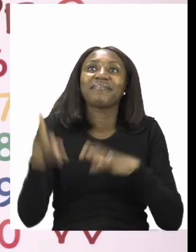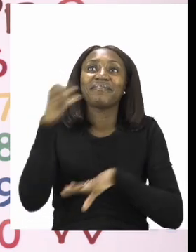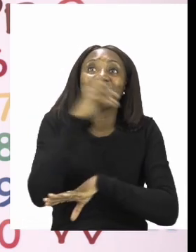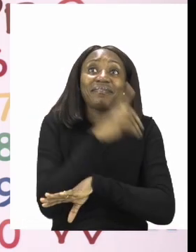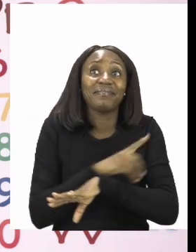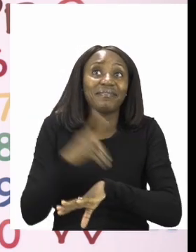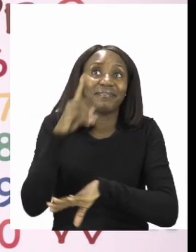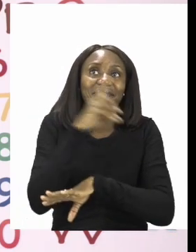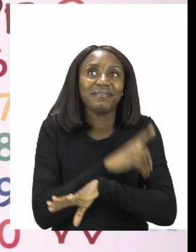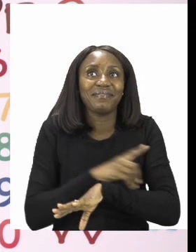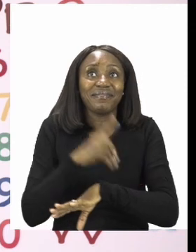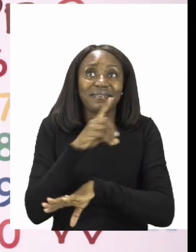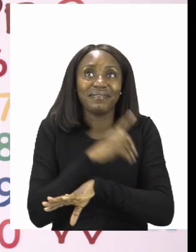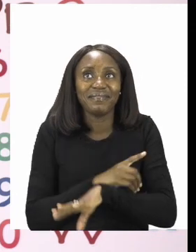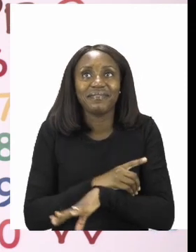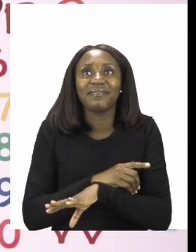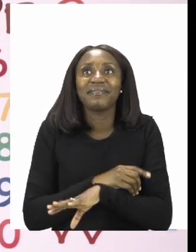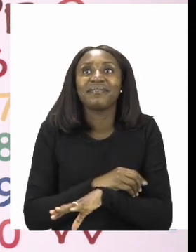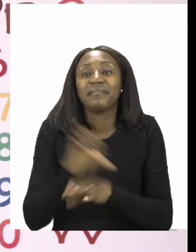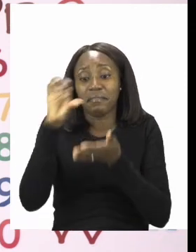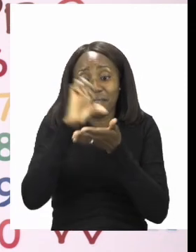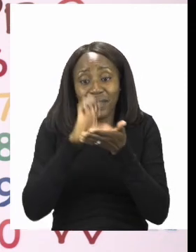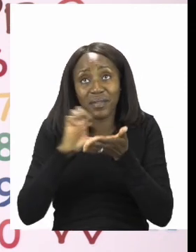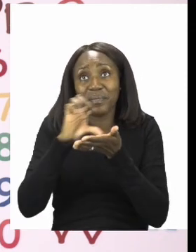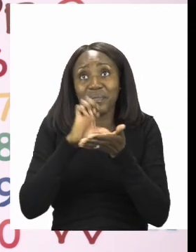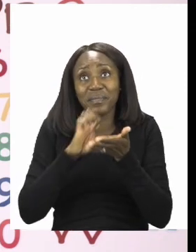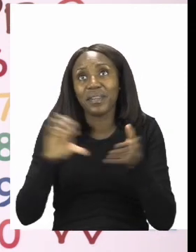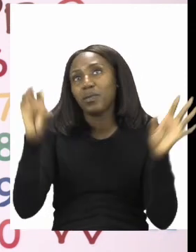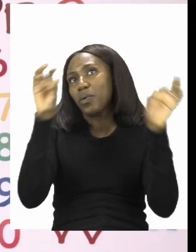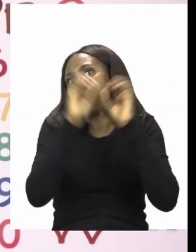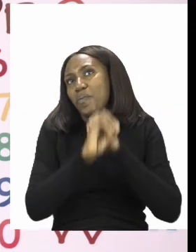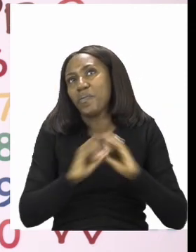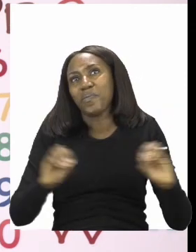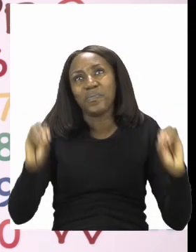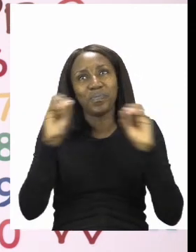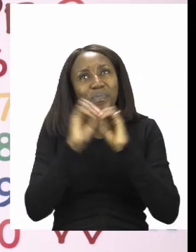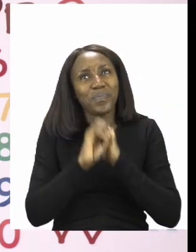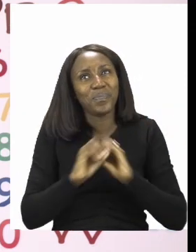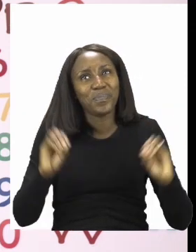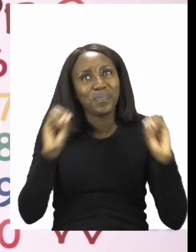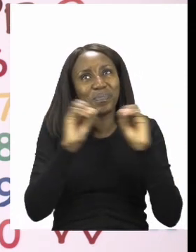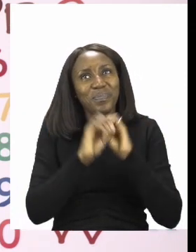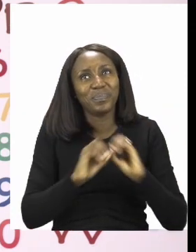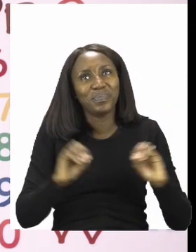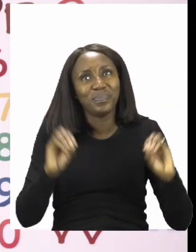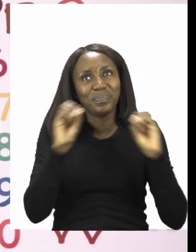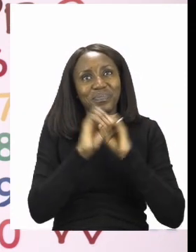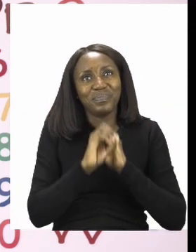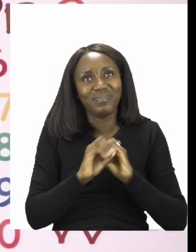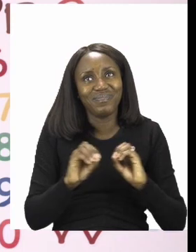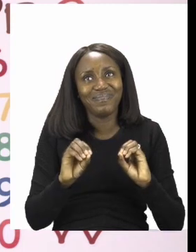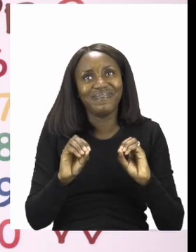Sanitize every day so the germs can stay